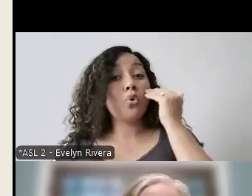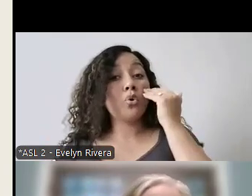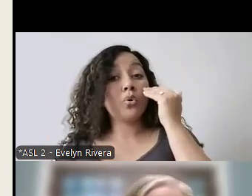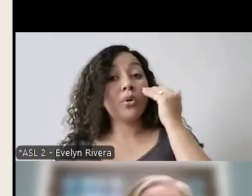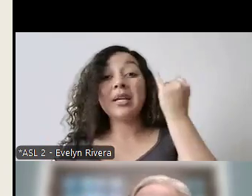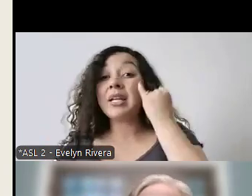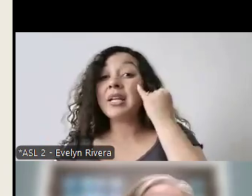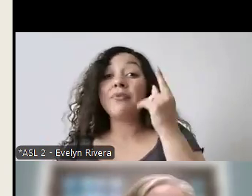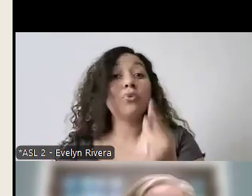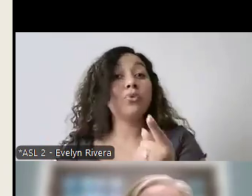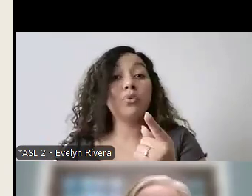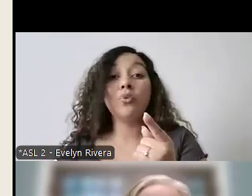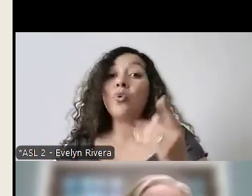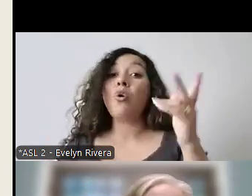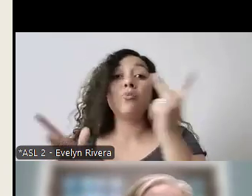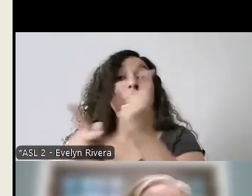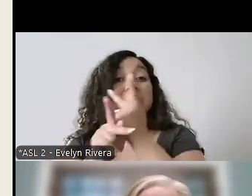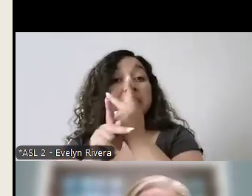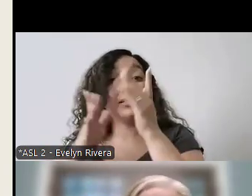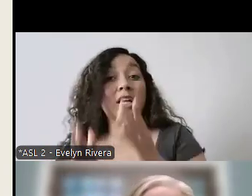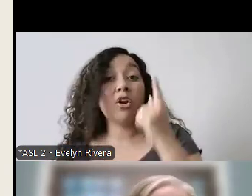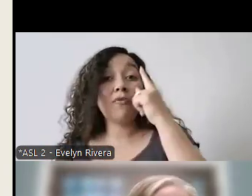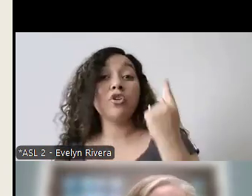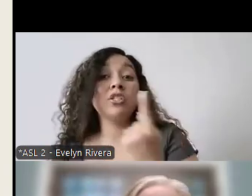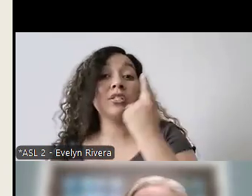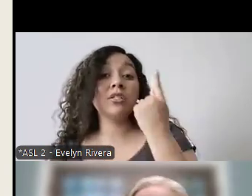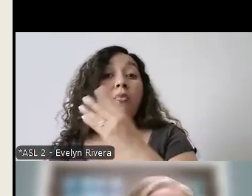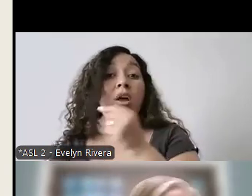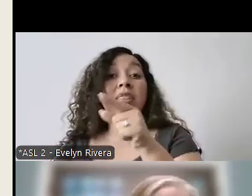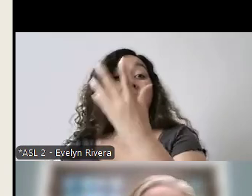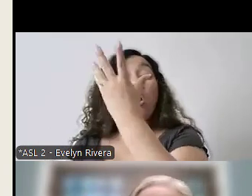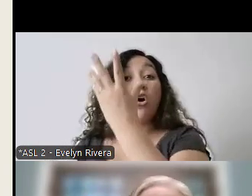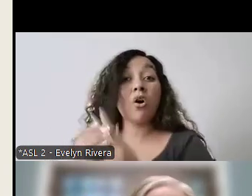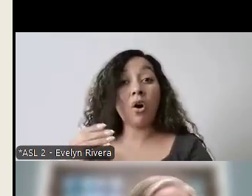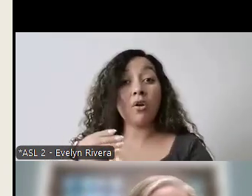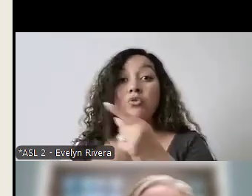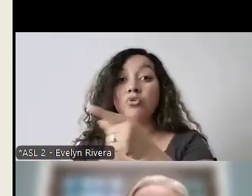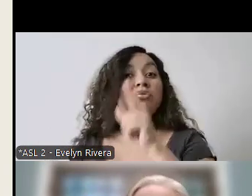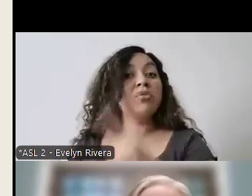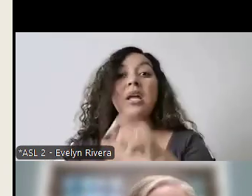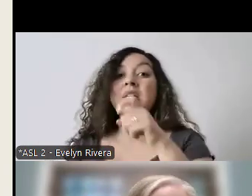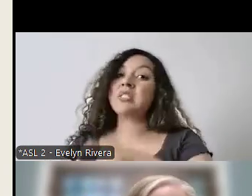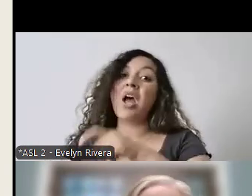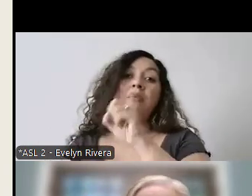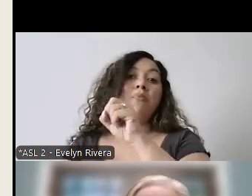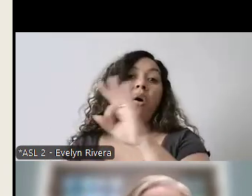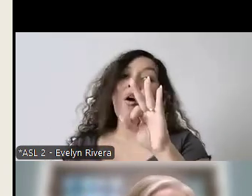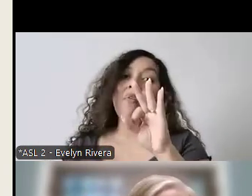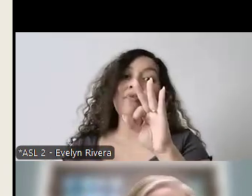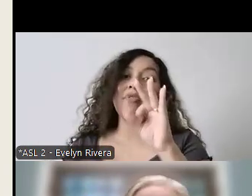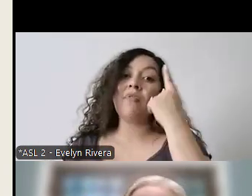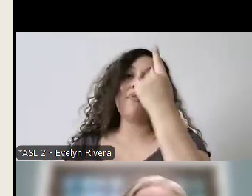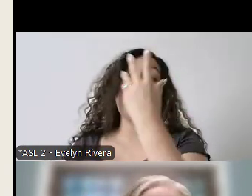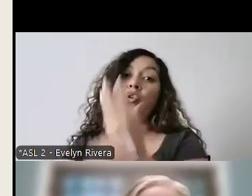if you are a primary caregiver for someone and they pass, and then you are not able to take time off from your job for